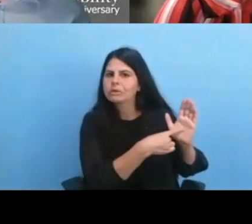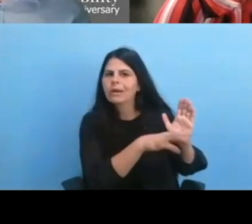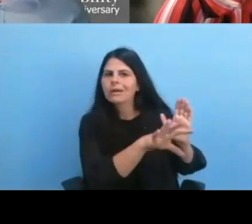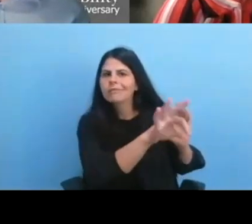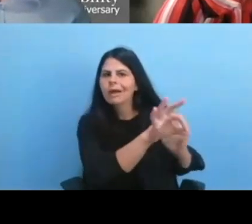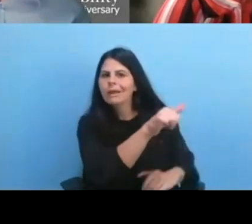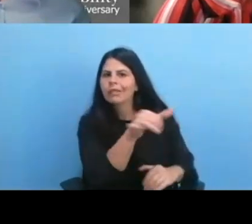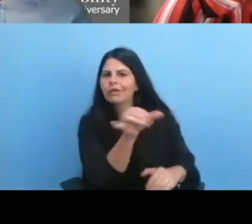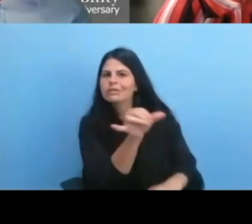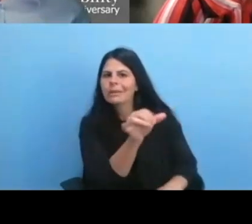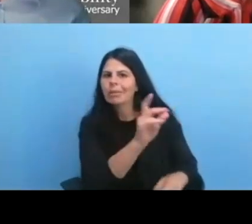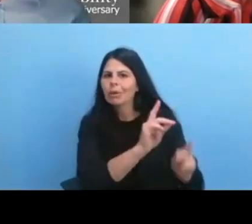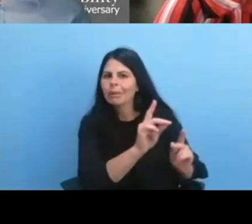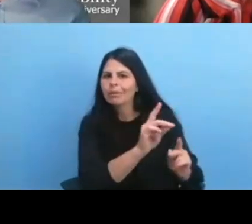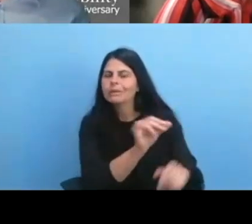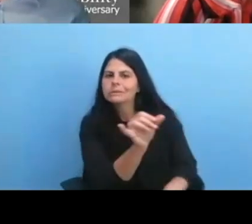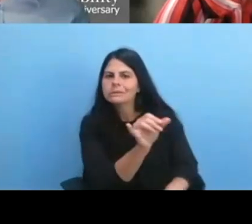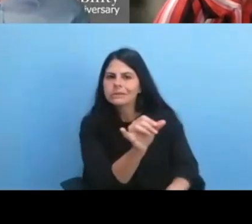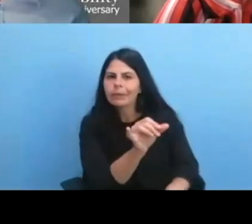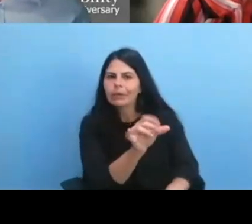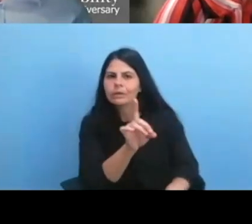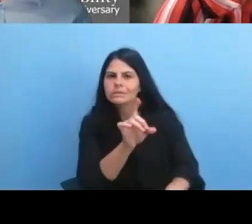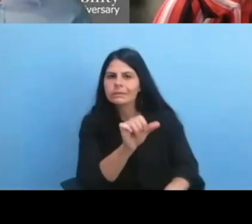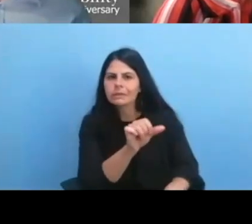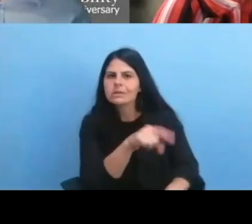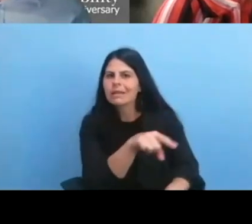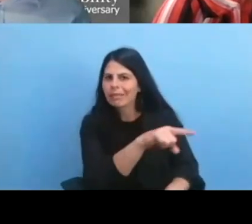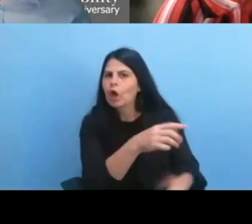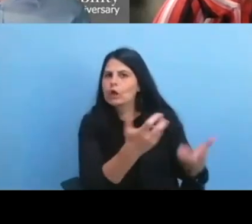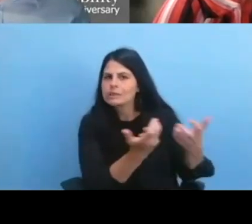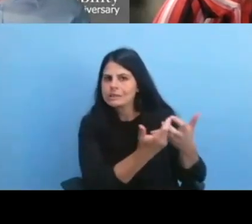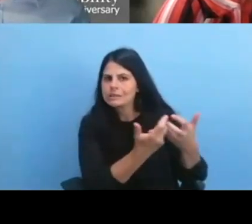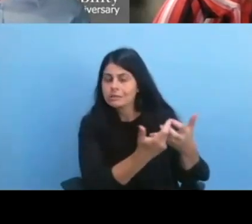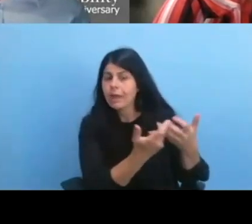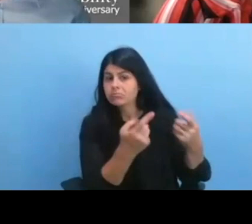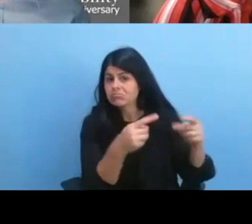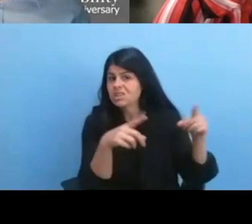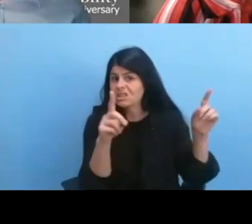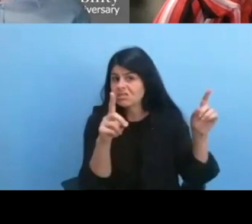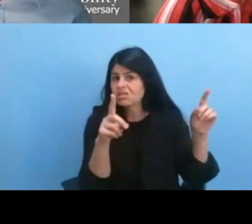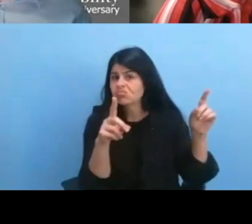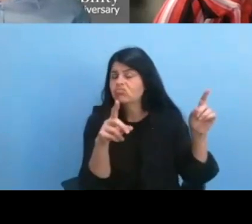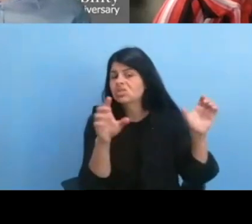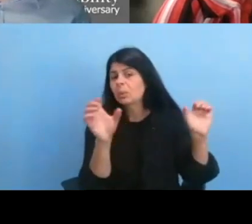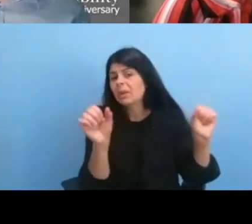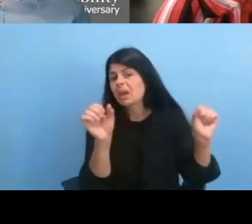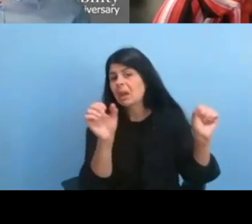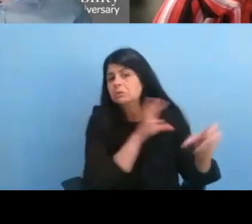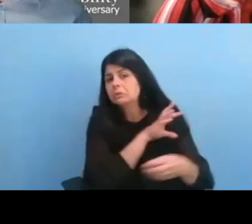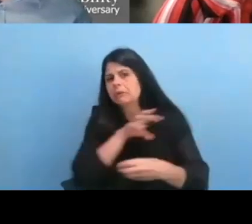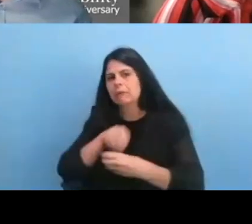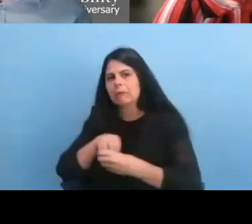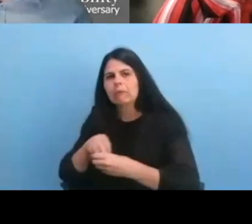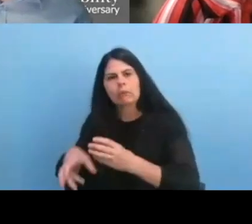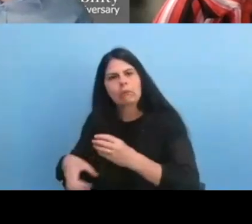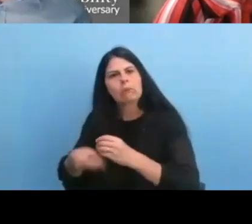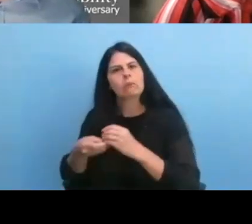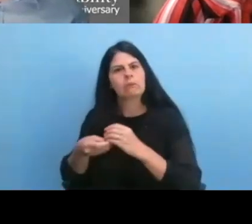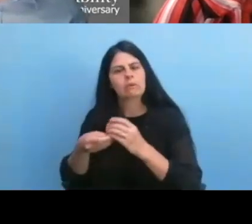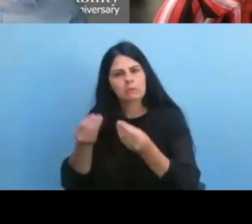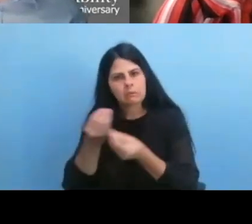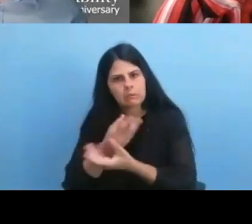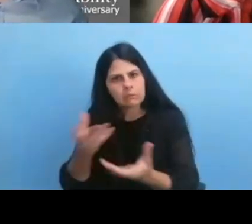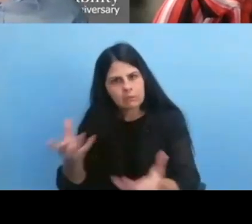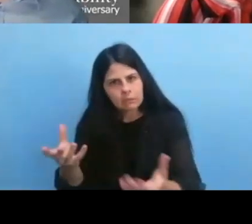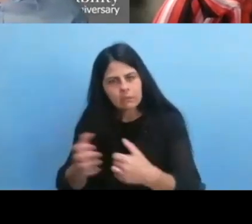disabilities having accommodations and succeeding. So I think like being able to tie into the network